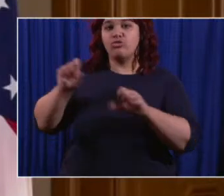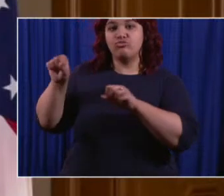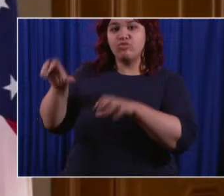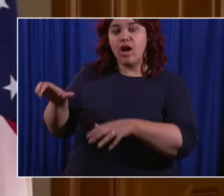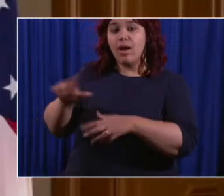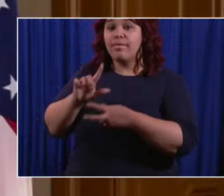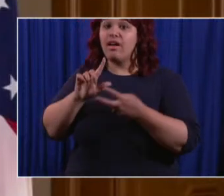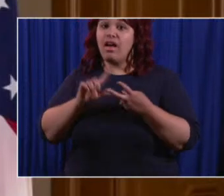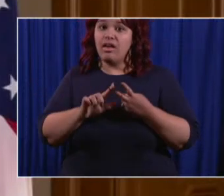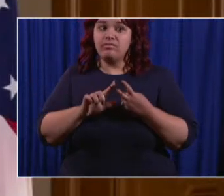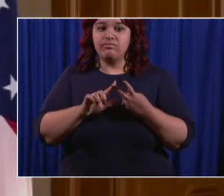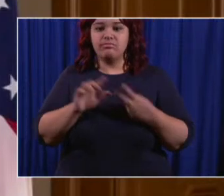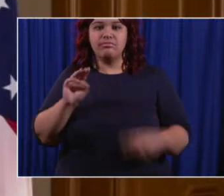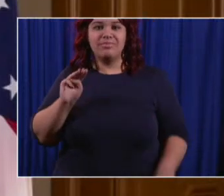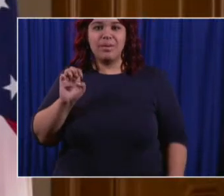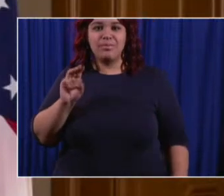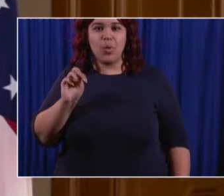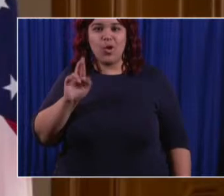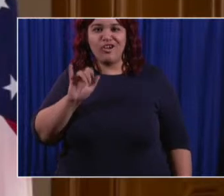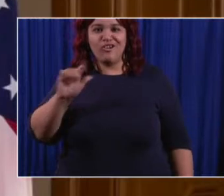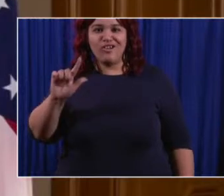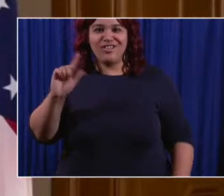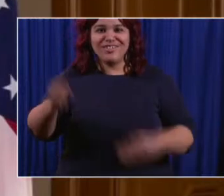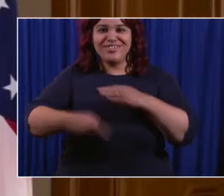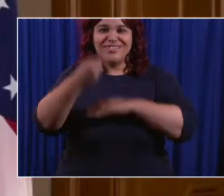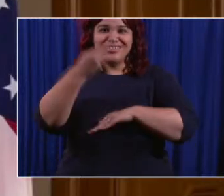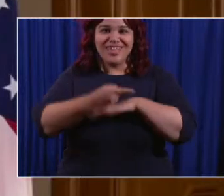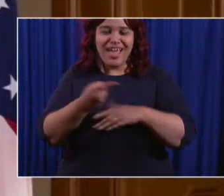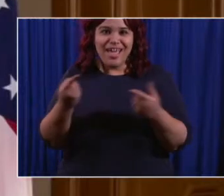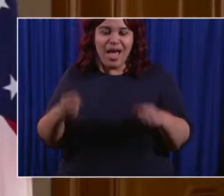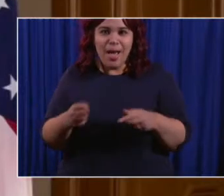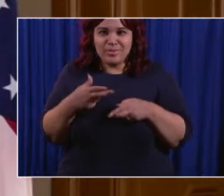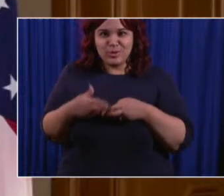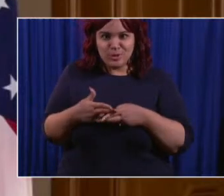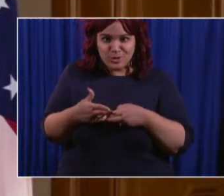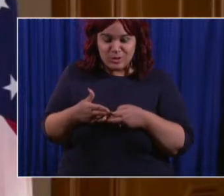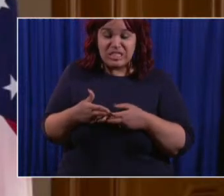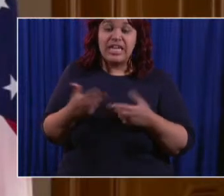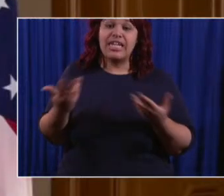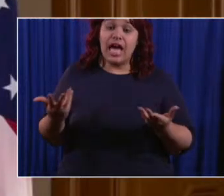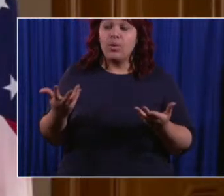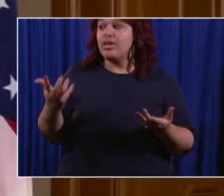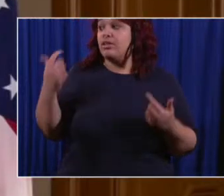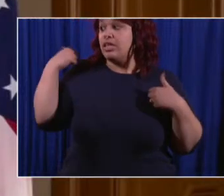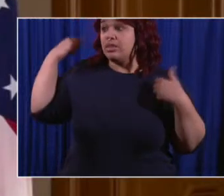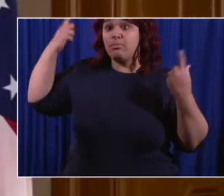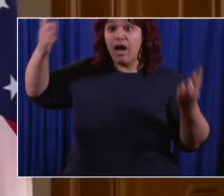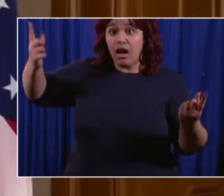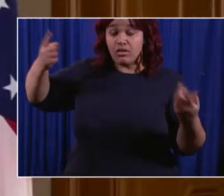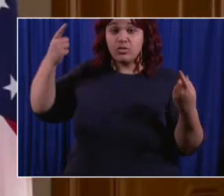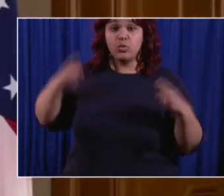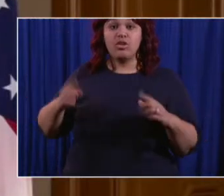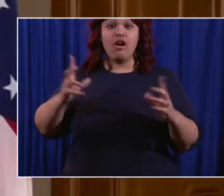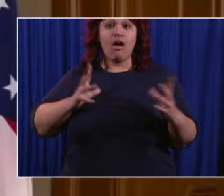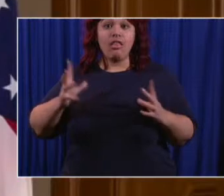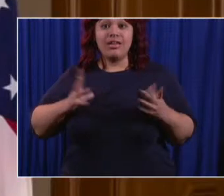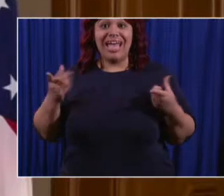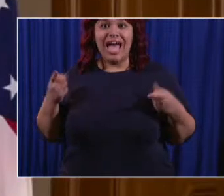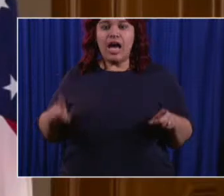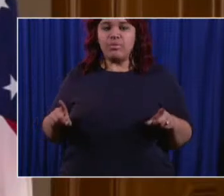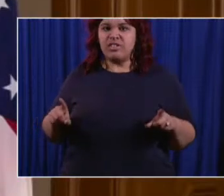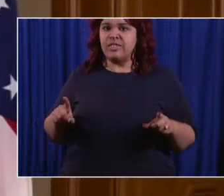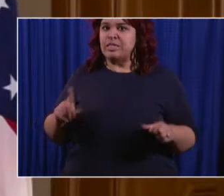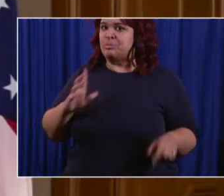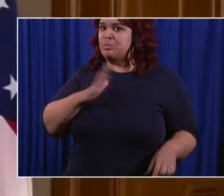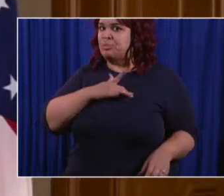obviously concerned about when it came to the spread of the coronavirus and our numbers. Are you worried that with our vaccine rates